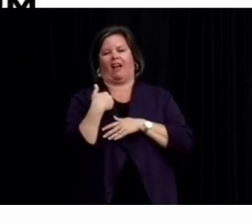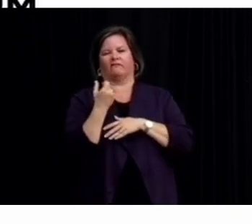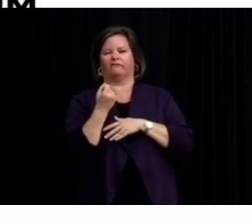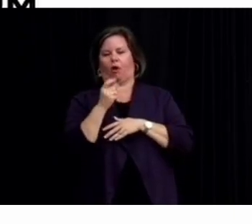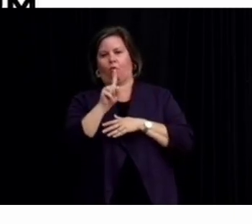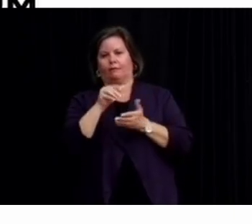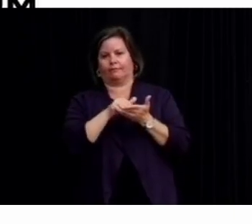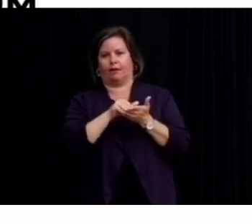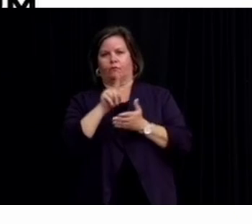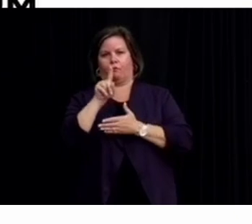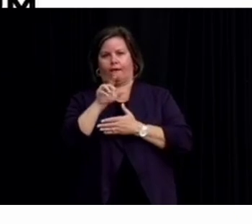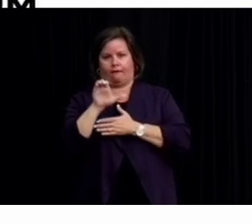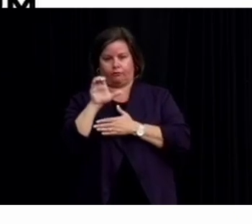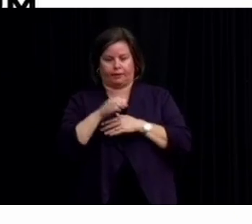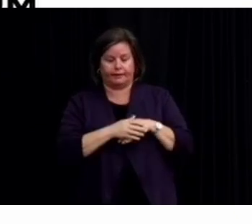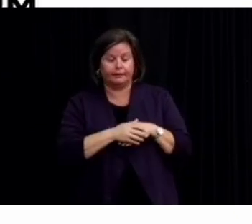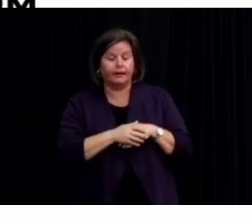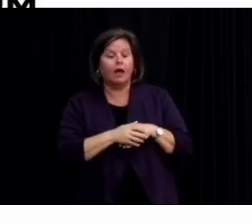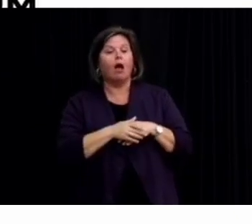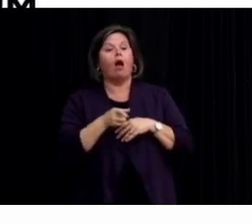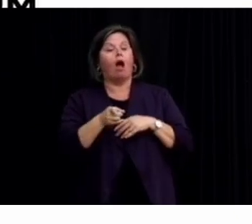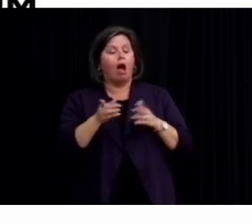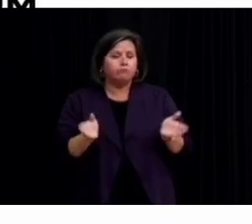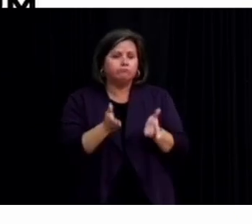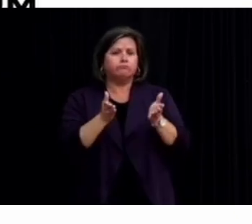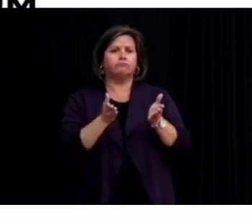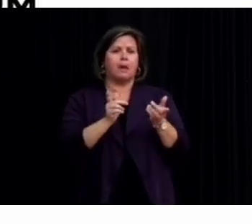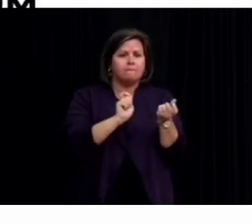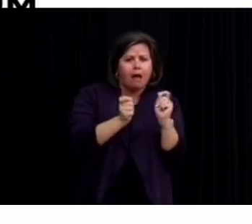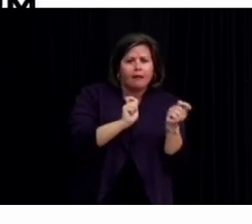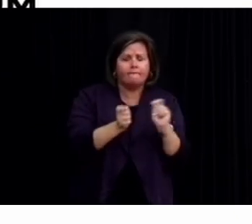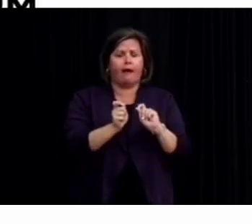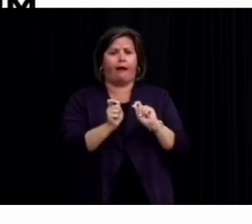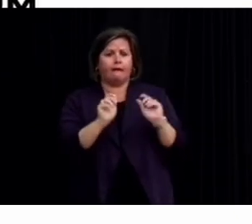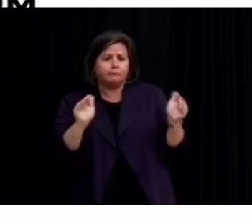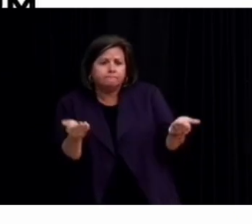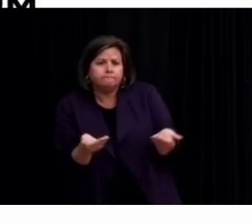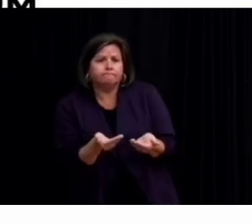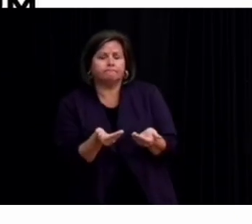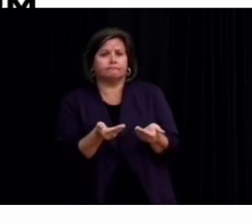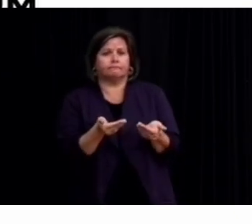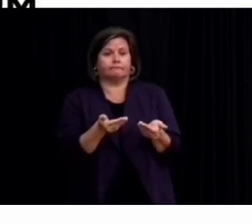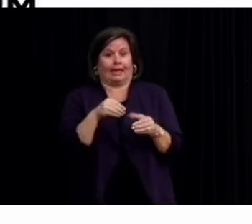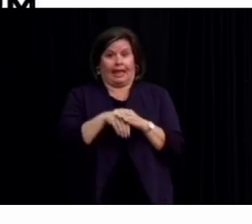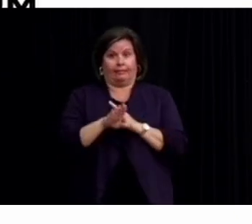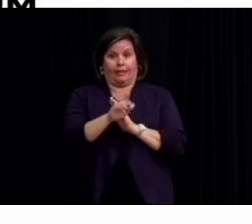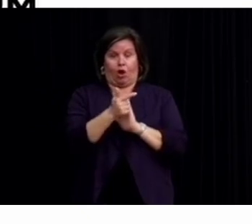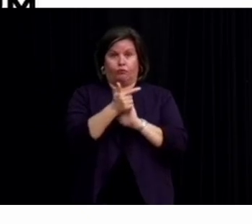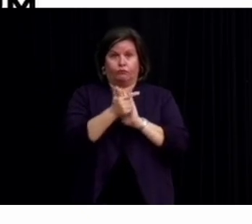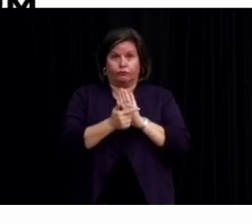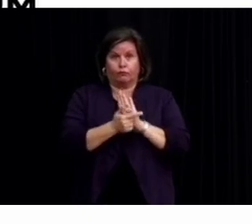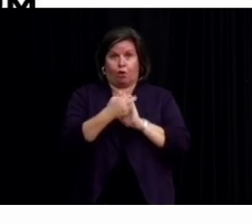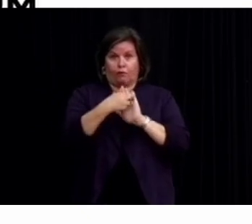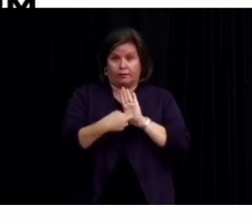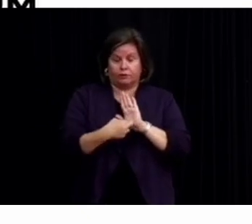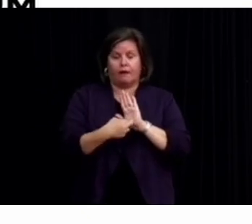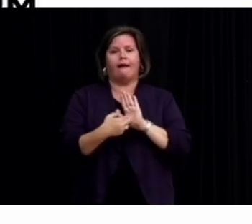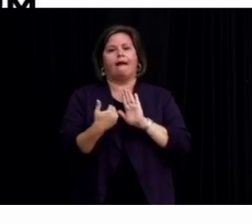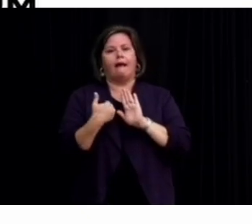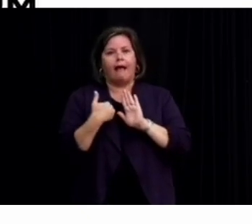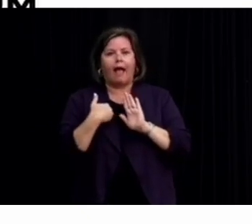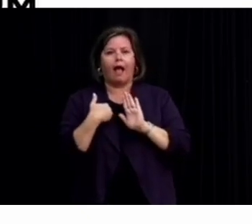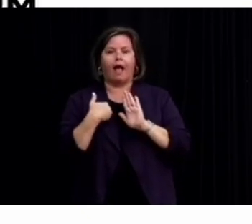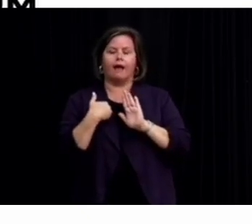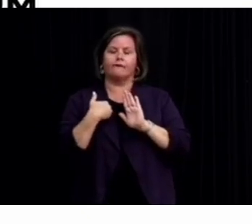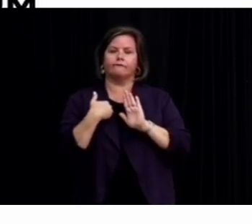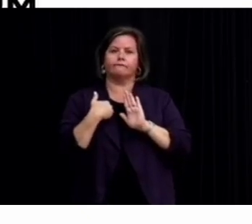them to adopt or modify, introduce into the regulations and legislation a requirement to have